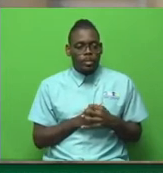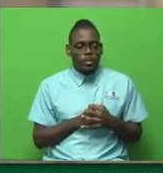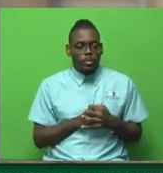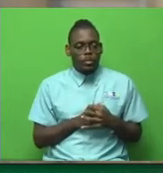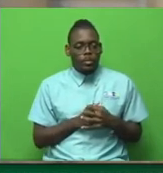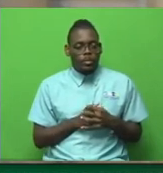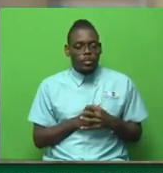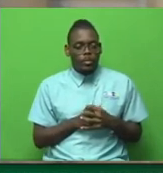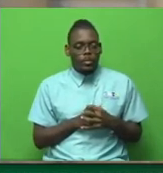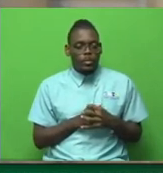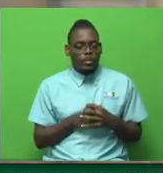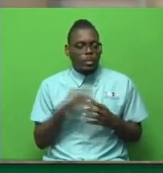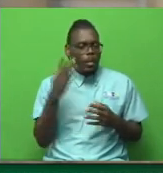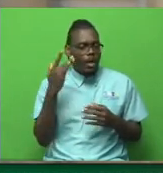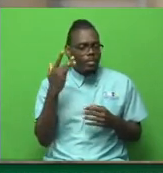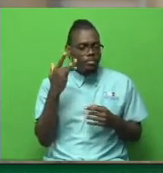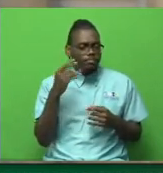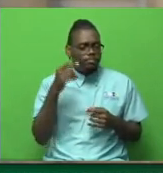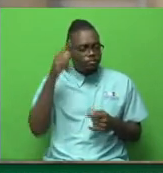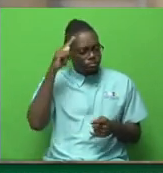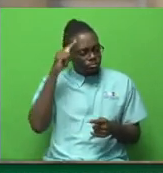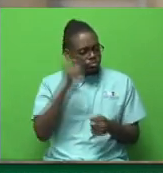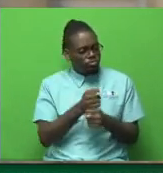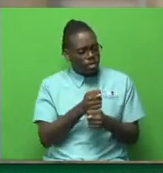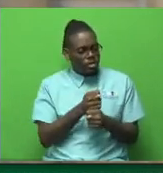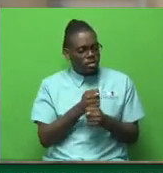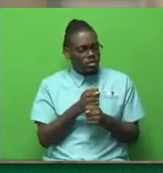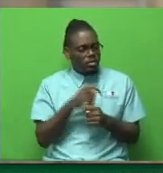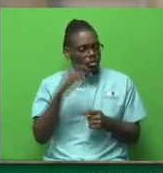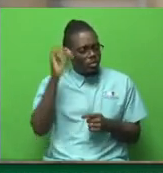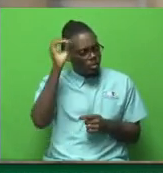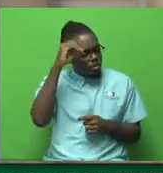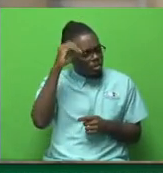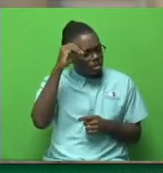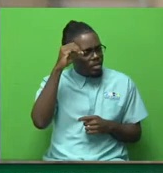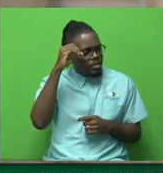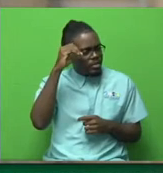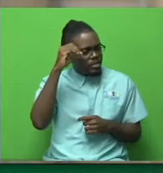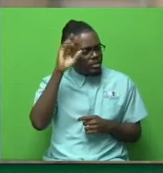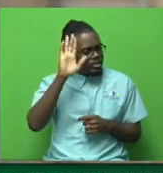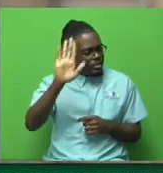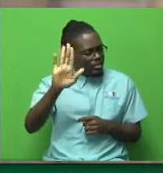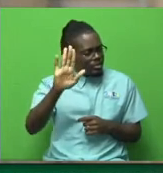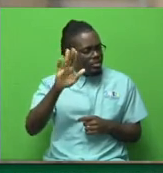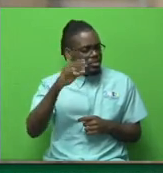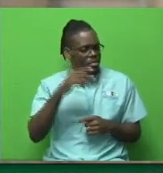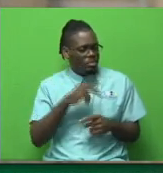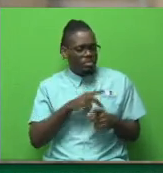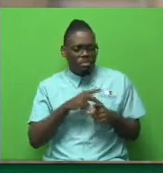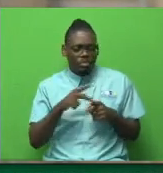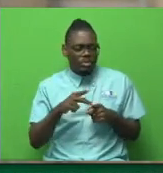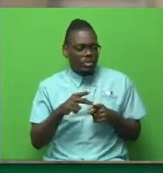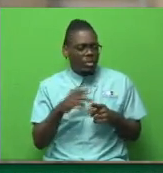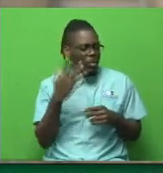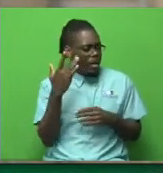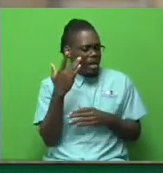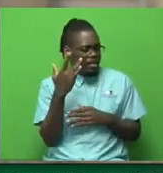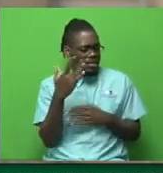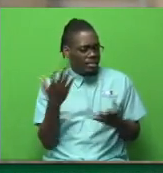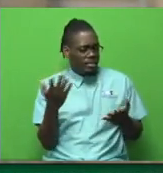why should we ever trust the opinion of this supposed professional ever again I have no idea why anyone else